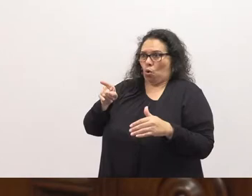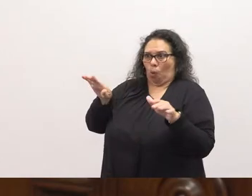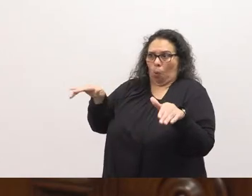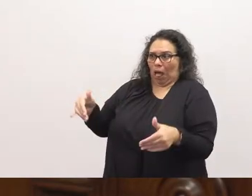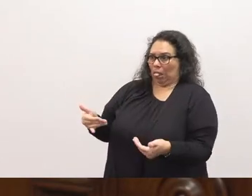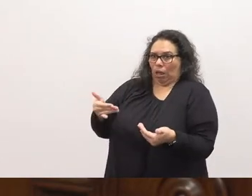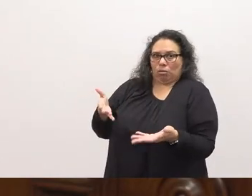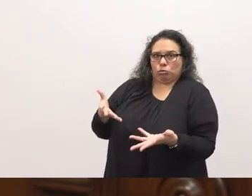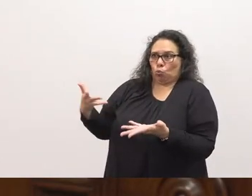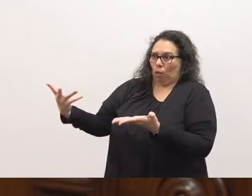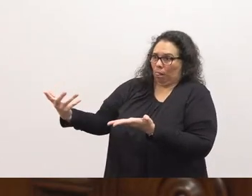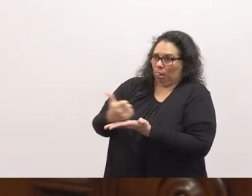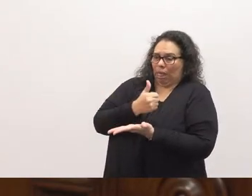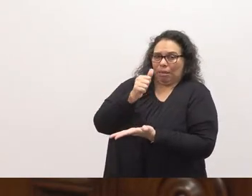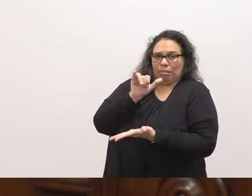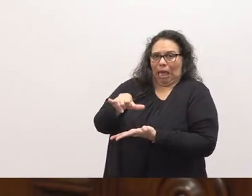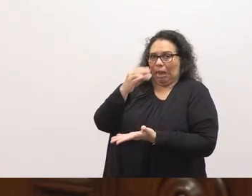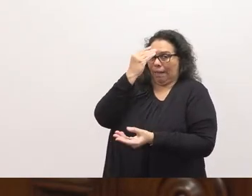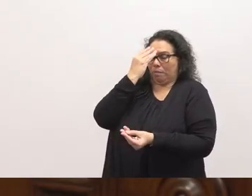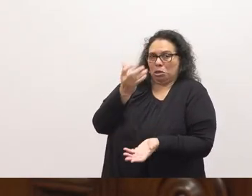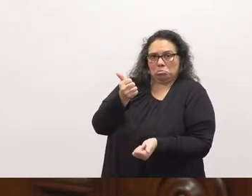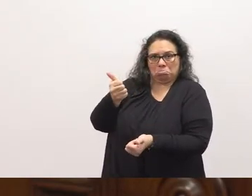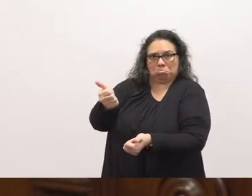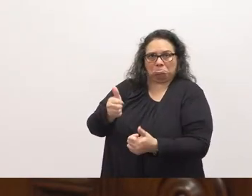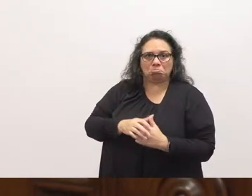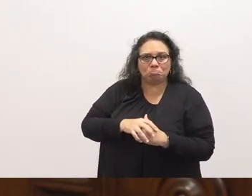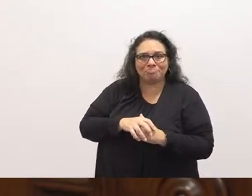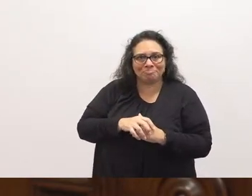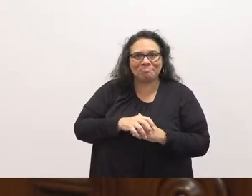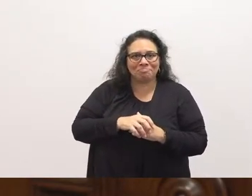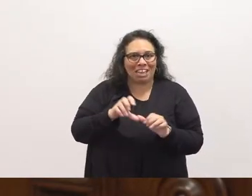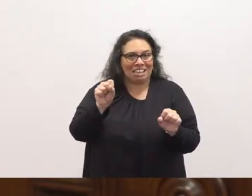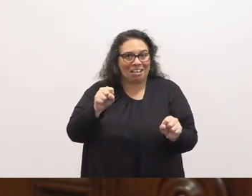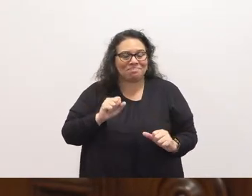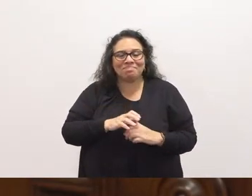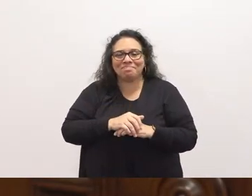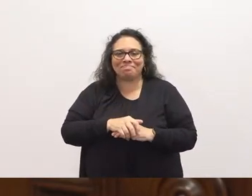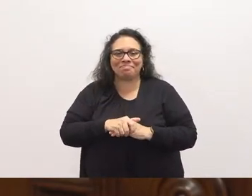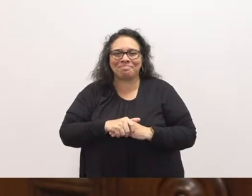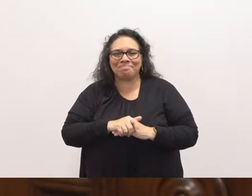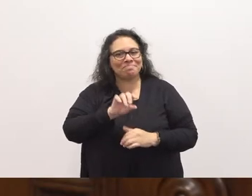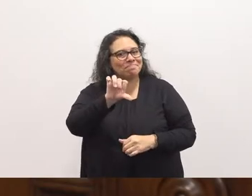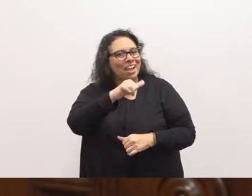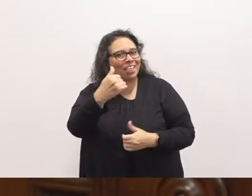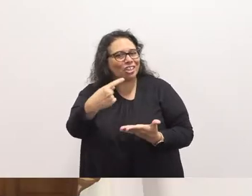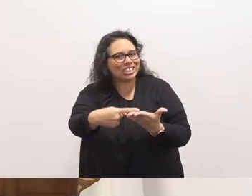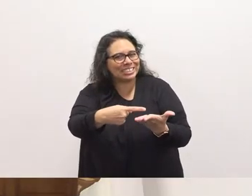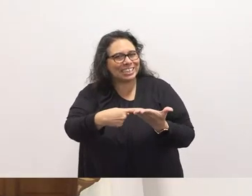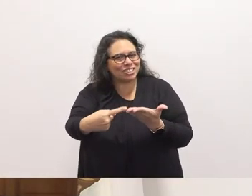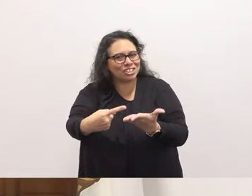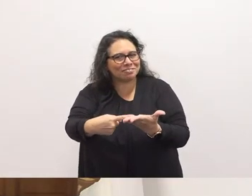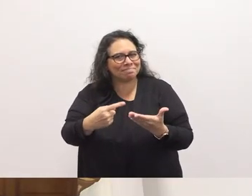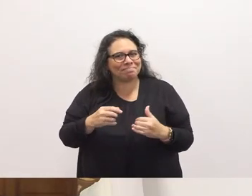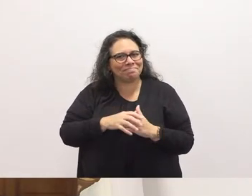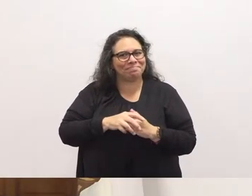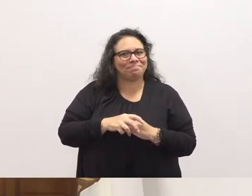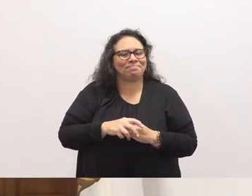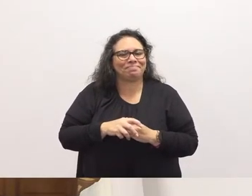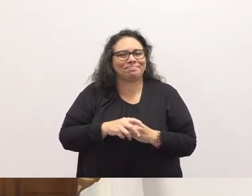to collect that information. Yeah. Do we have any other discussion?